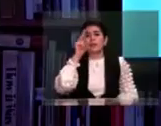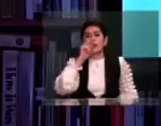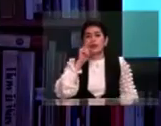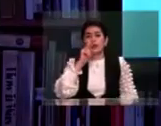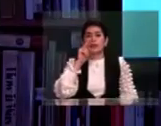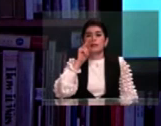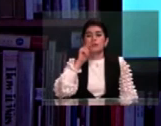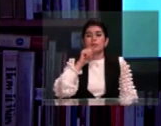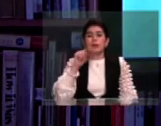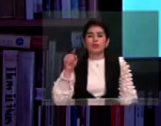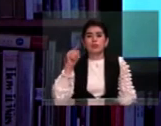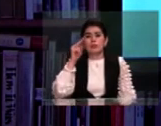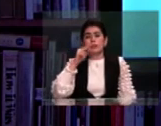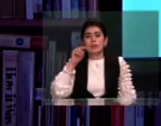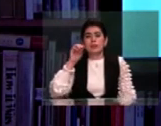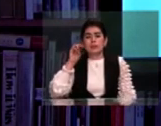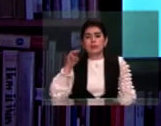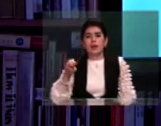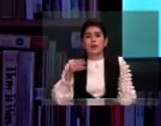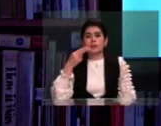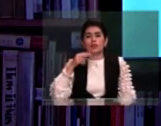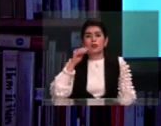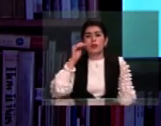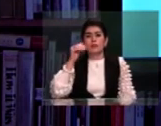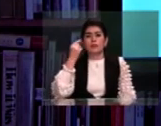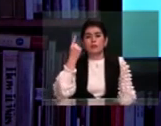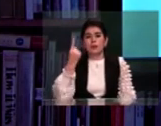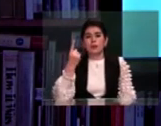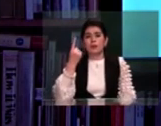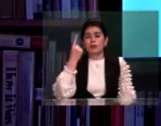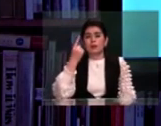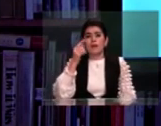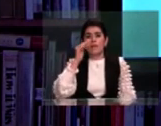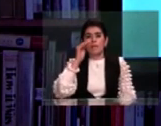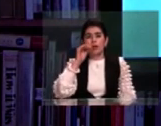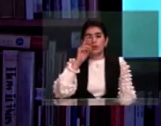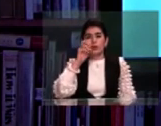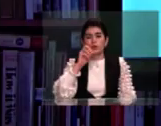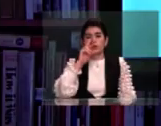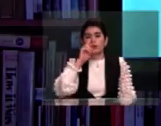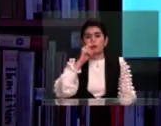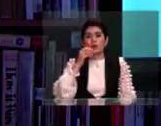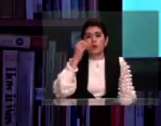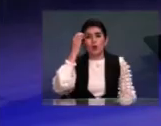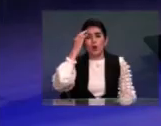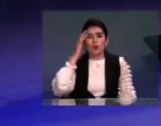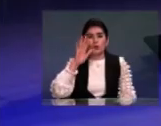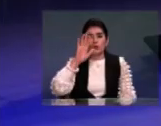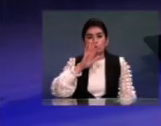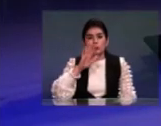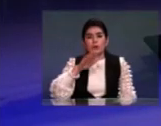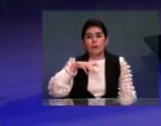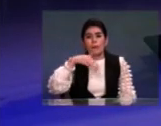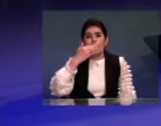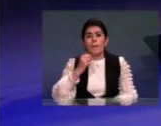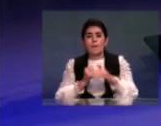ms taqsim delta t. Bu yerda F1 bir dona fotonni yuzaga, ya'ni absolyut qora yuzaga berayotgan